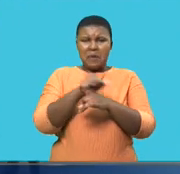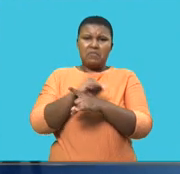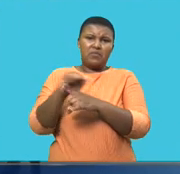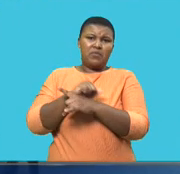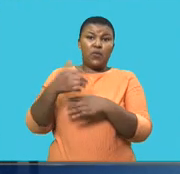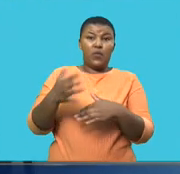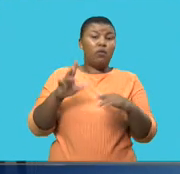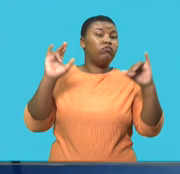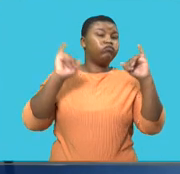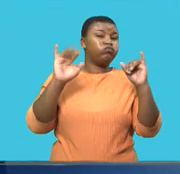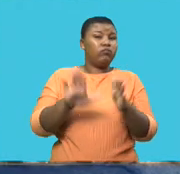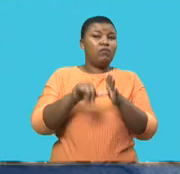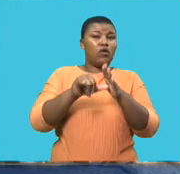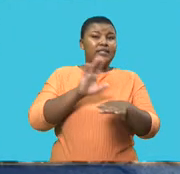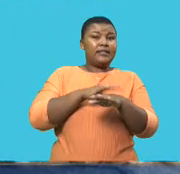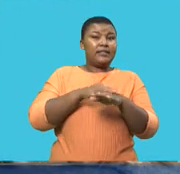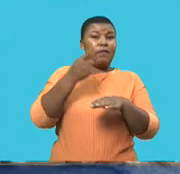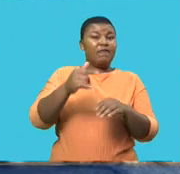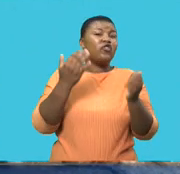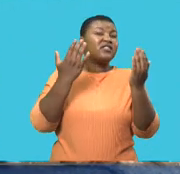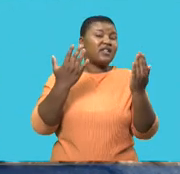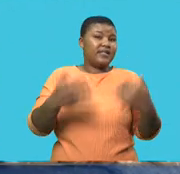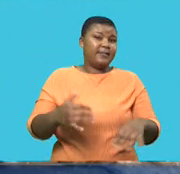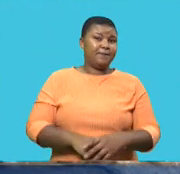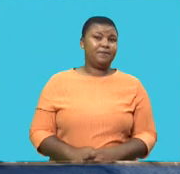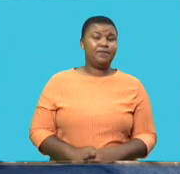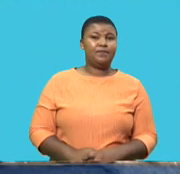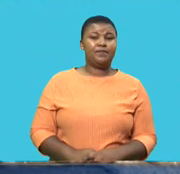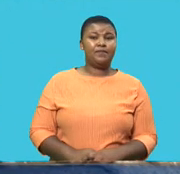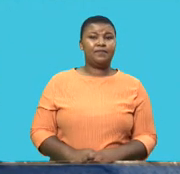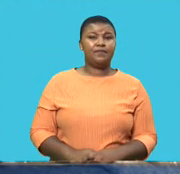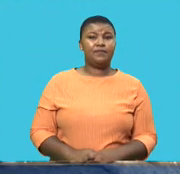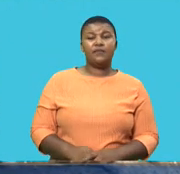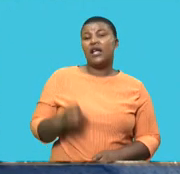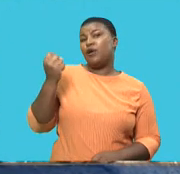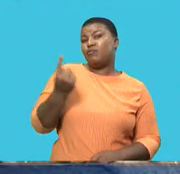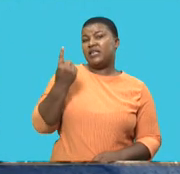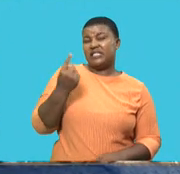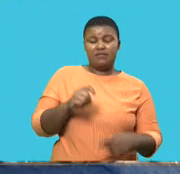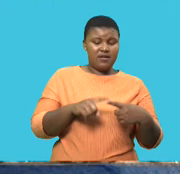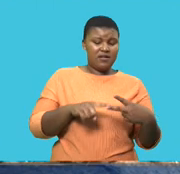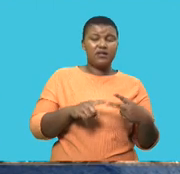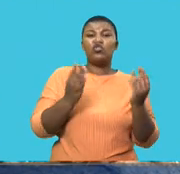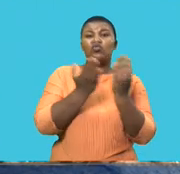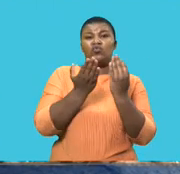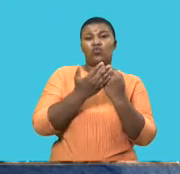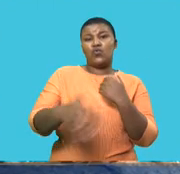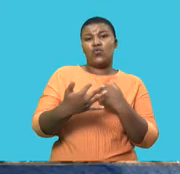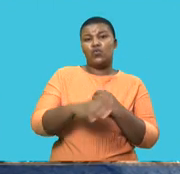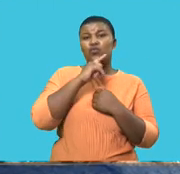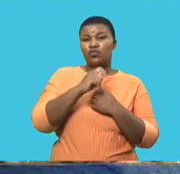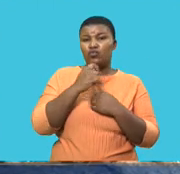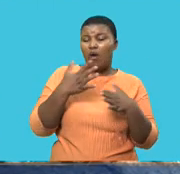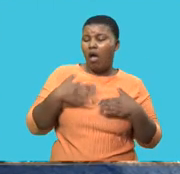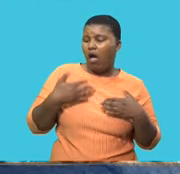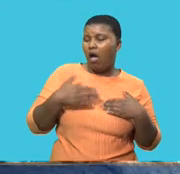a crucial time in their academic careers. You know, the principal and the school is overwhelmed, and they were